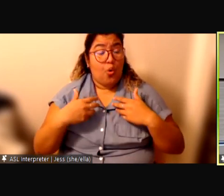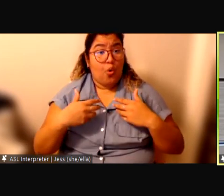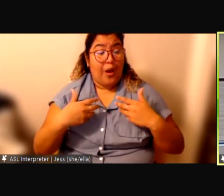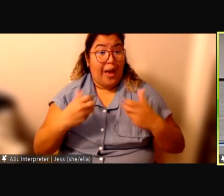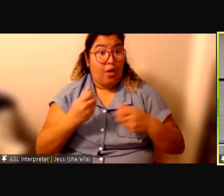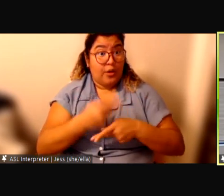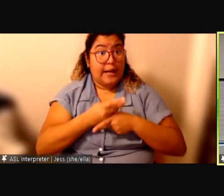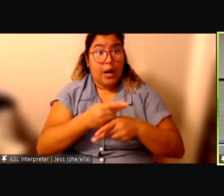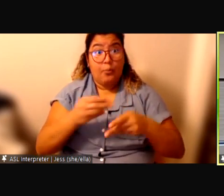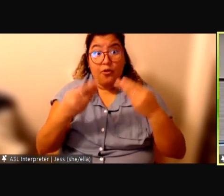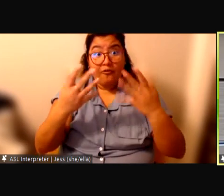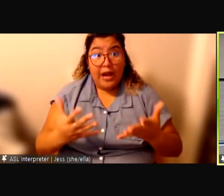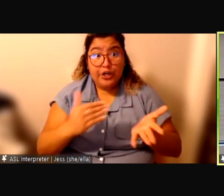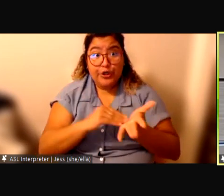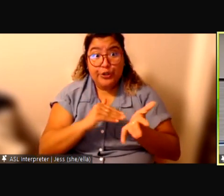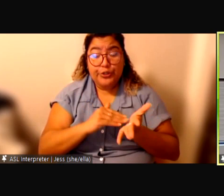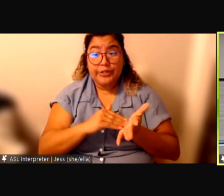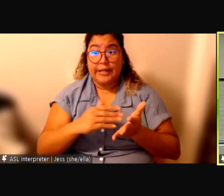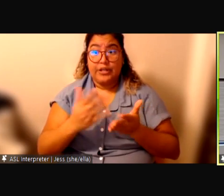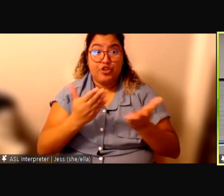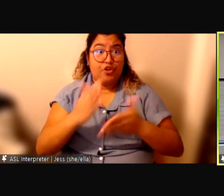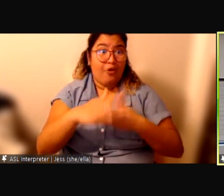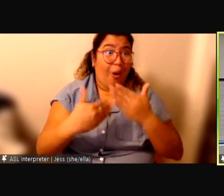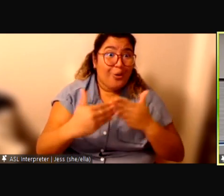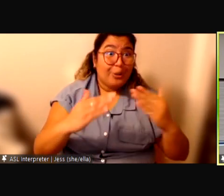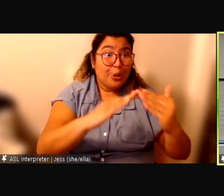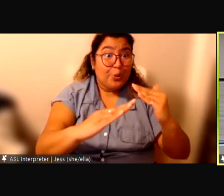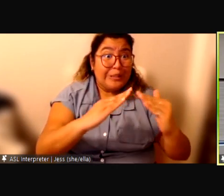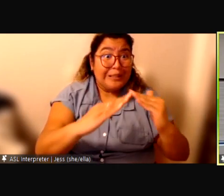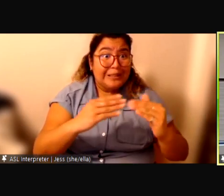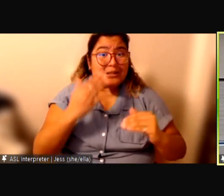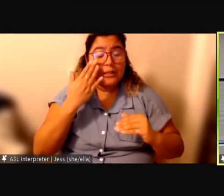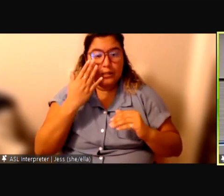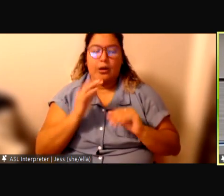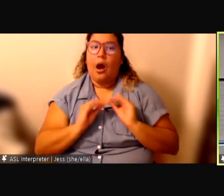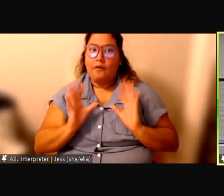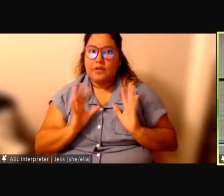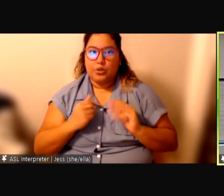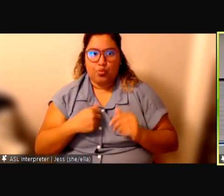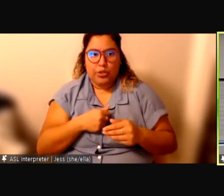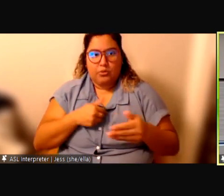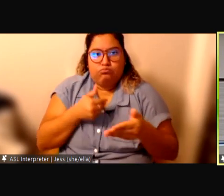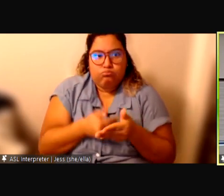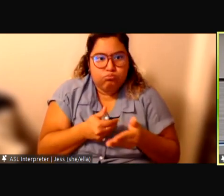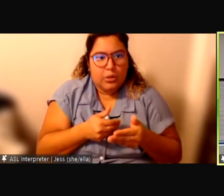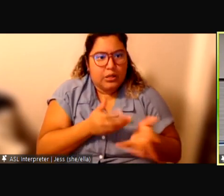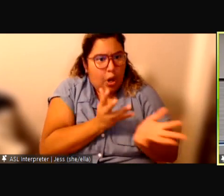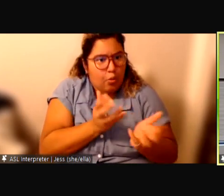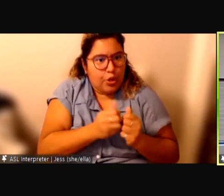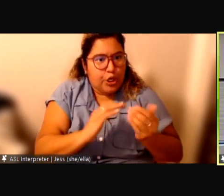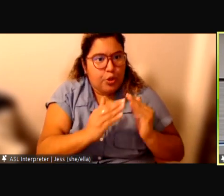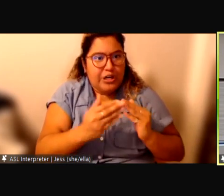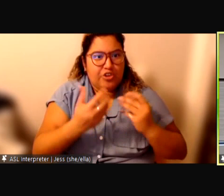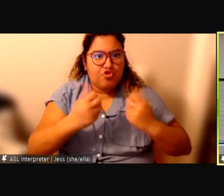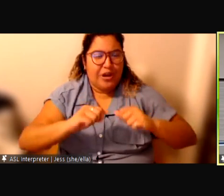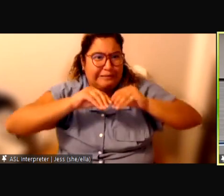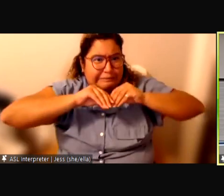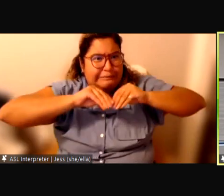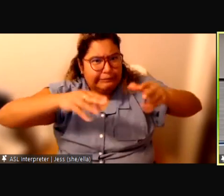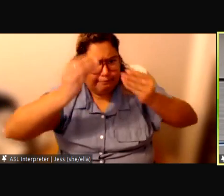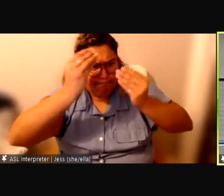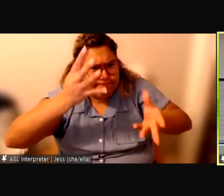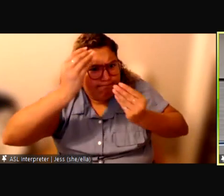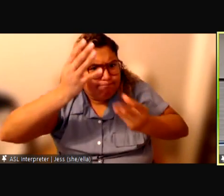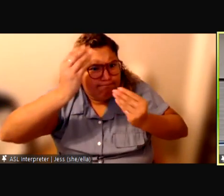serve all of our communities. And obviously, we are working closely with the community to get the word out. And so, we're